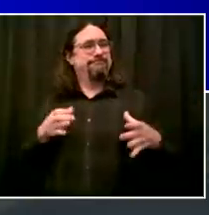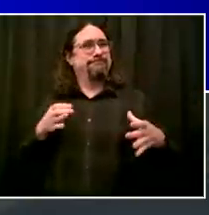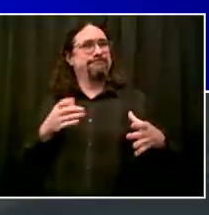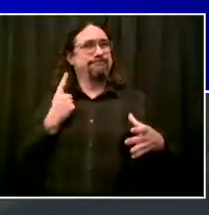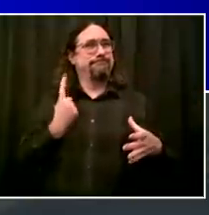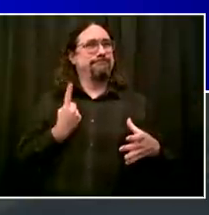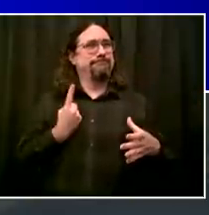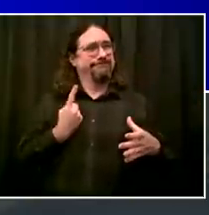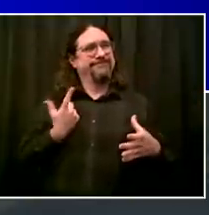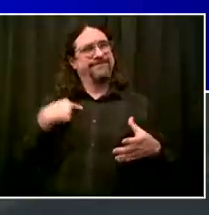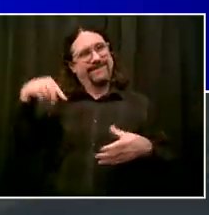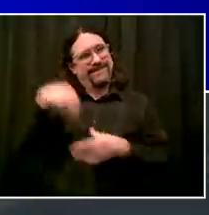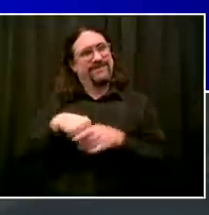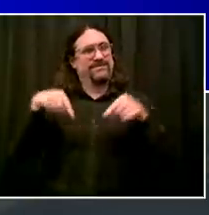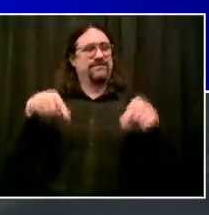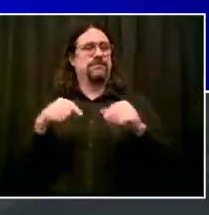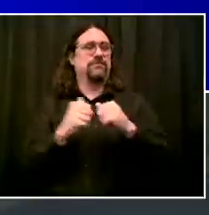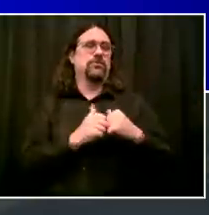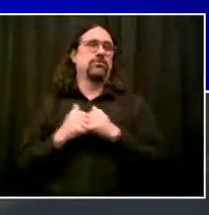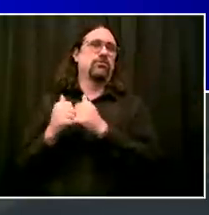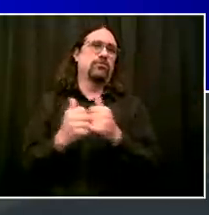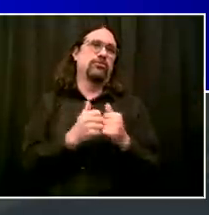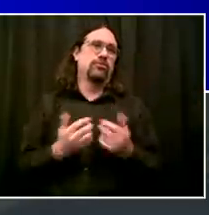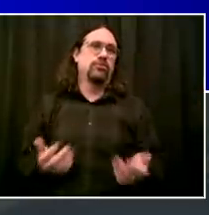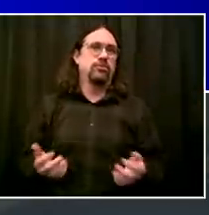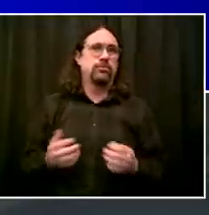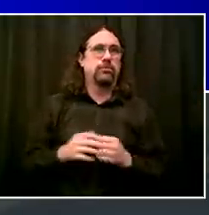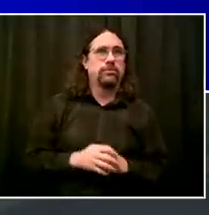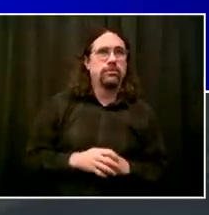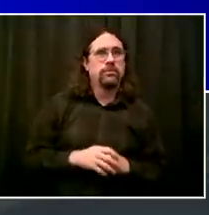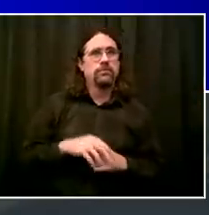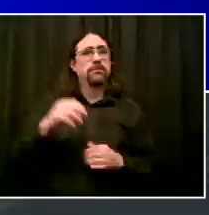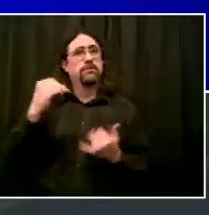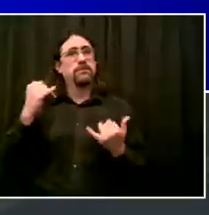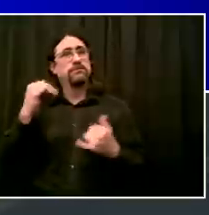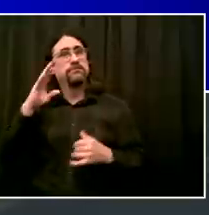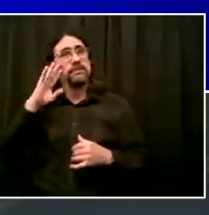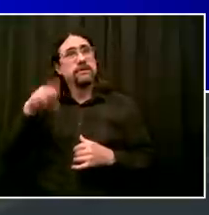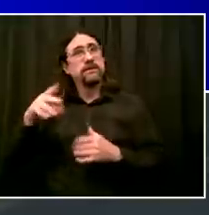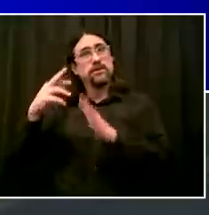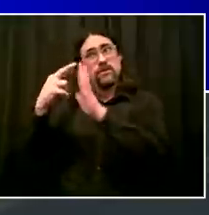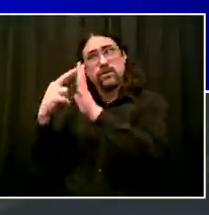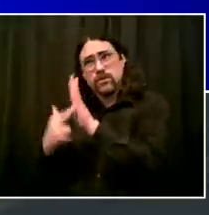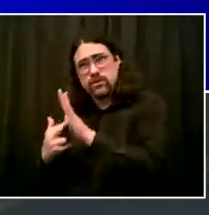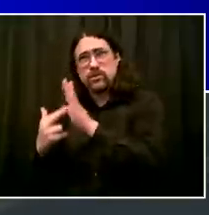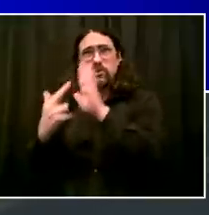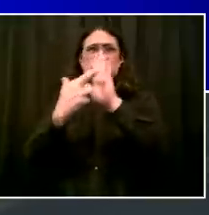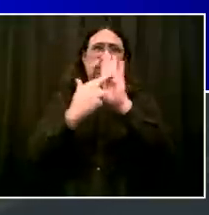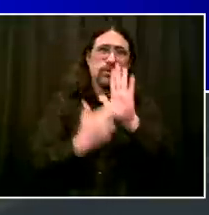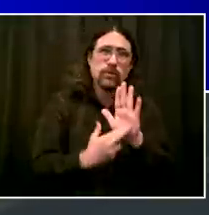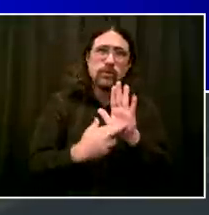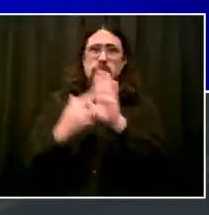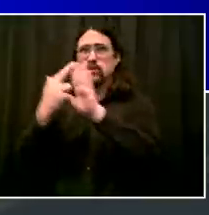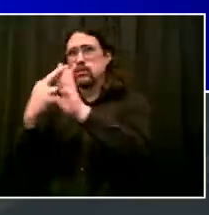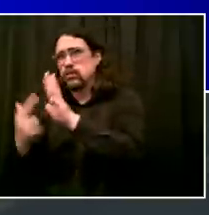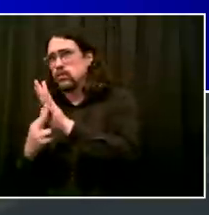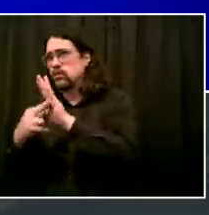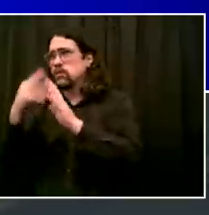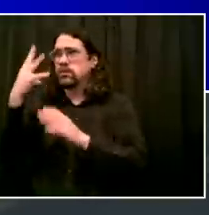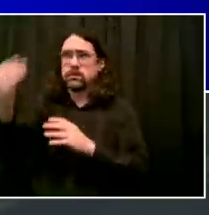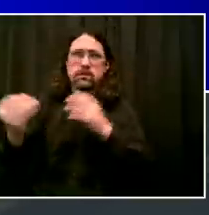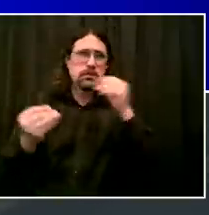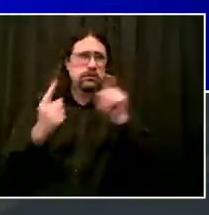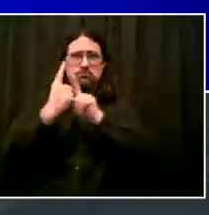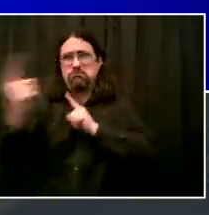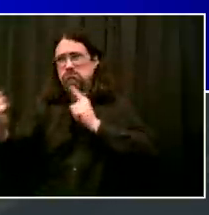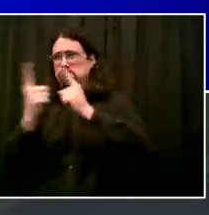overwhelmingly, we have seen people comply with these rules. Overwhelmingly. You'll always see photos and examples of some people who don't, but they are